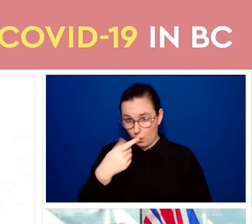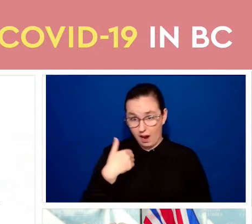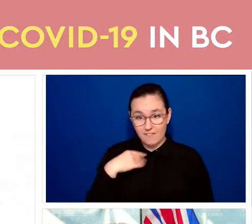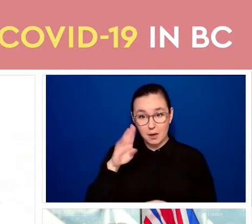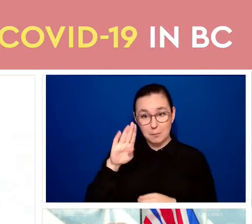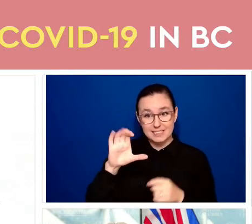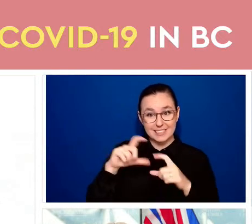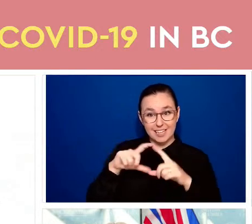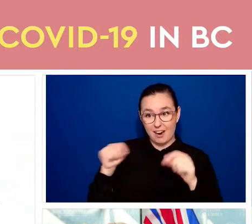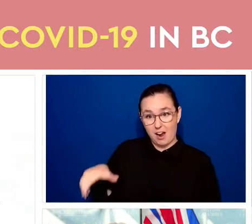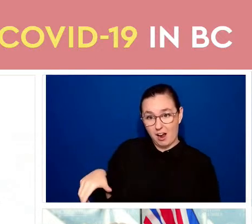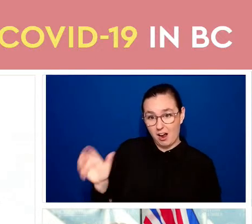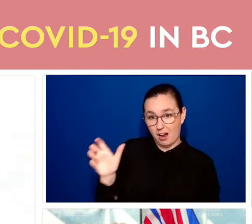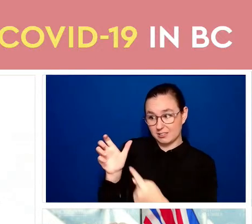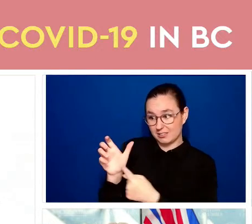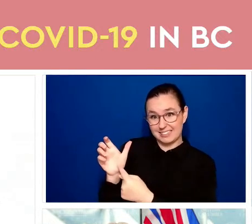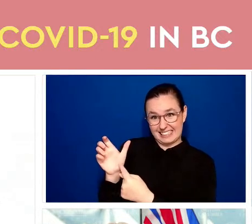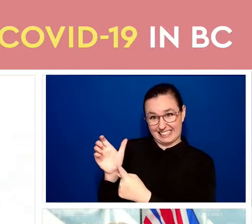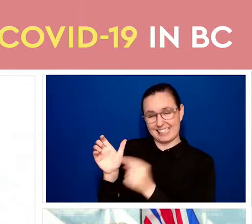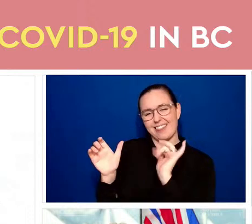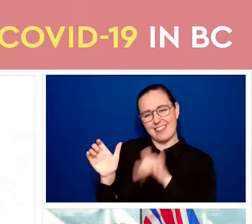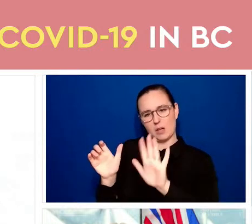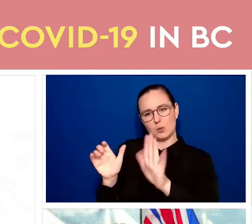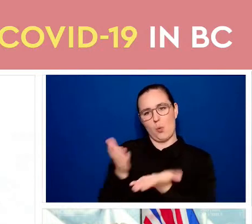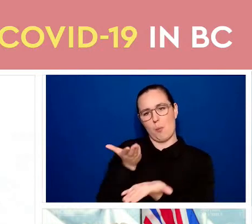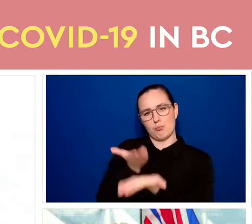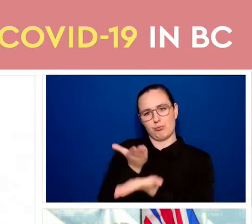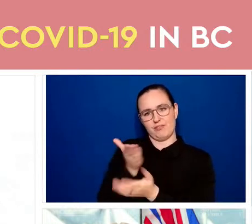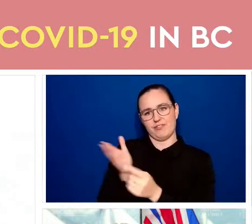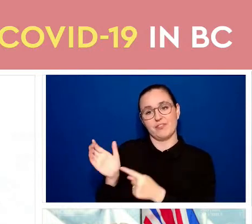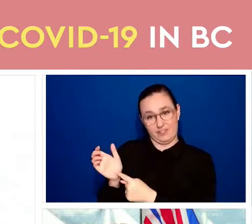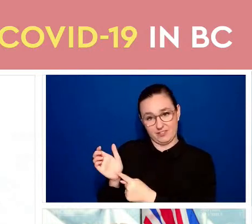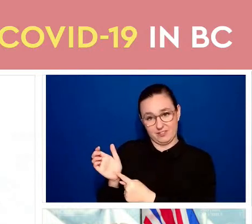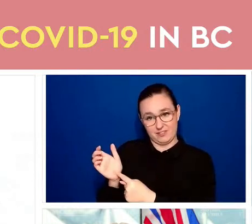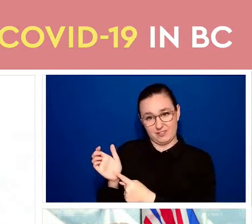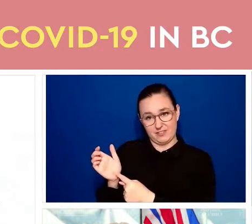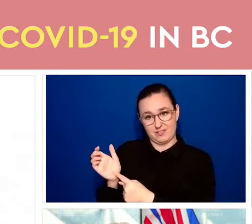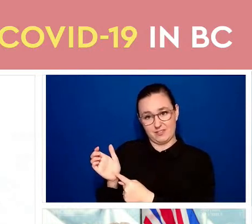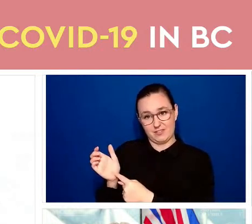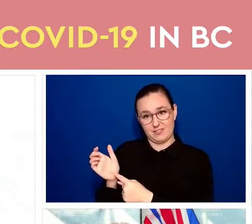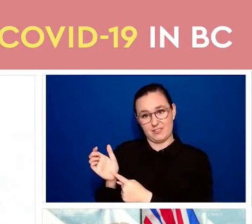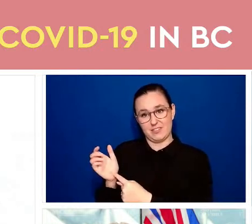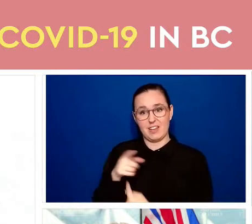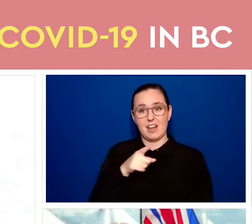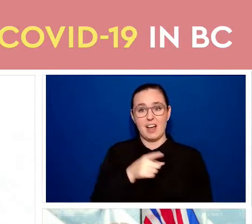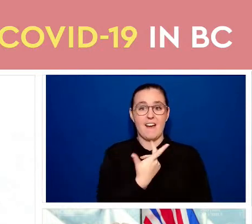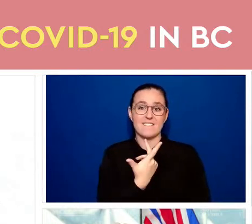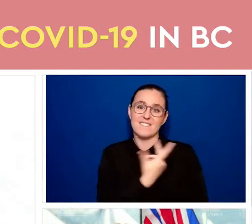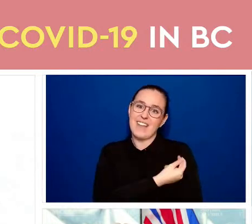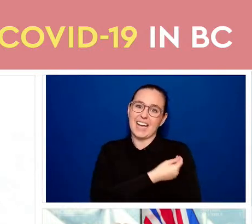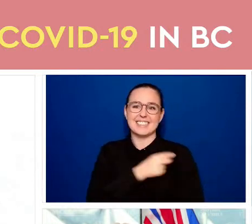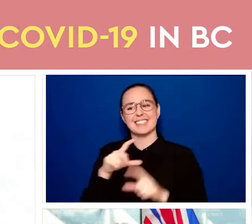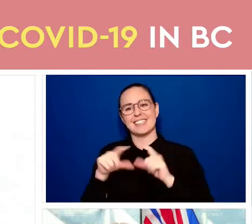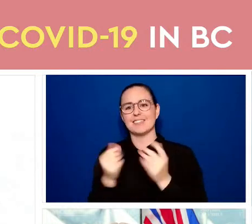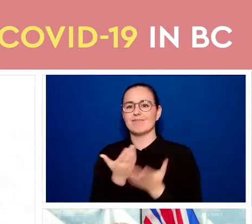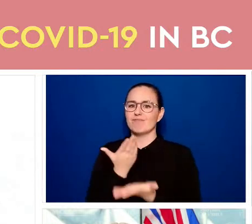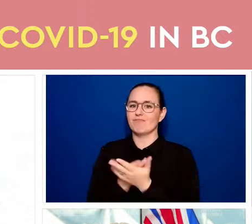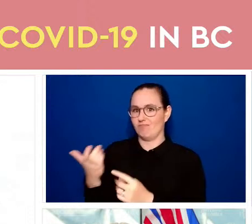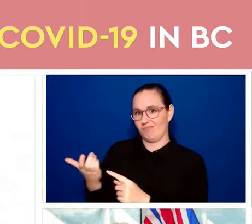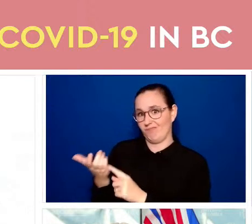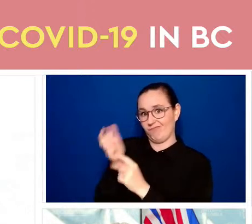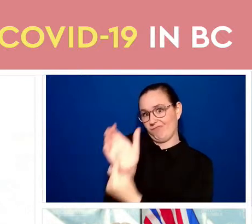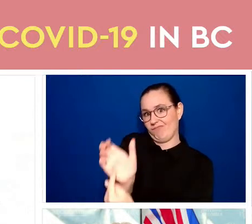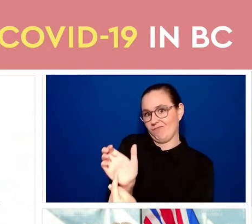rest of the BC vaccine program, that vaccine card 2-dose is will be required by